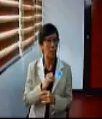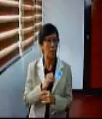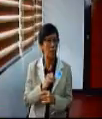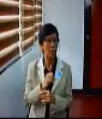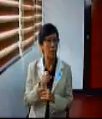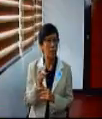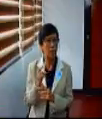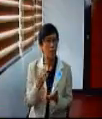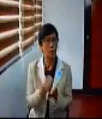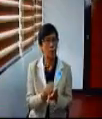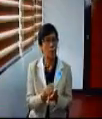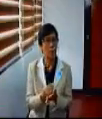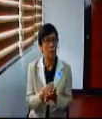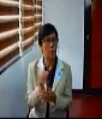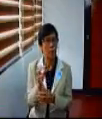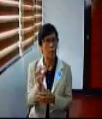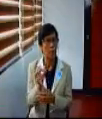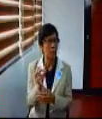as the